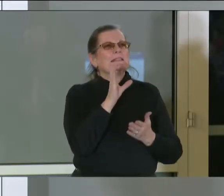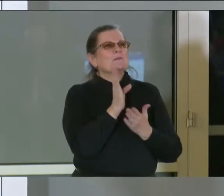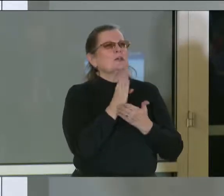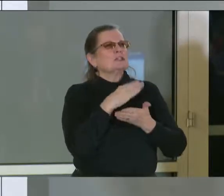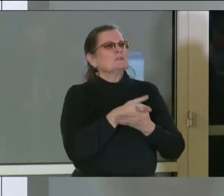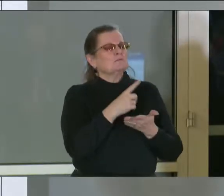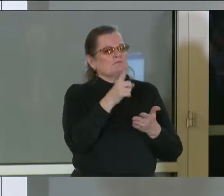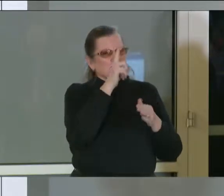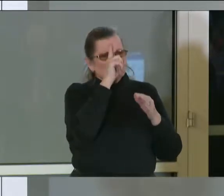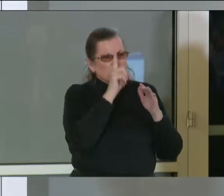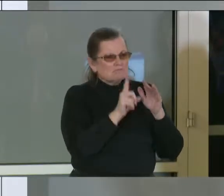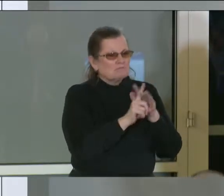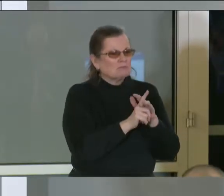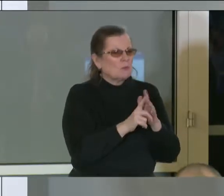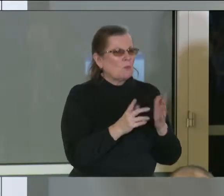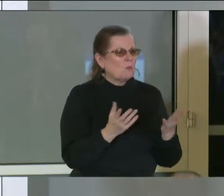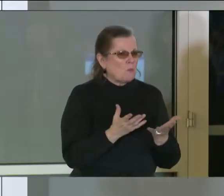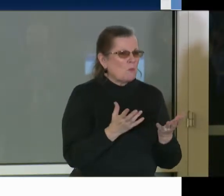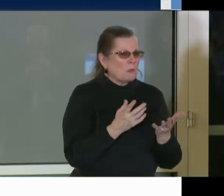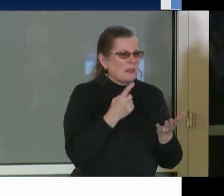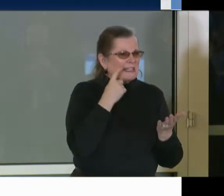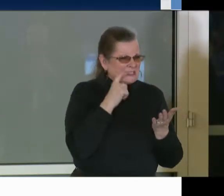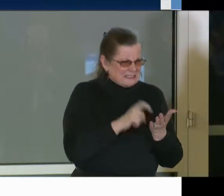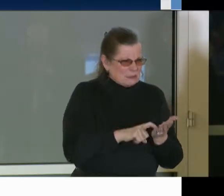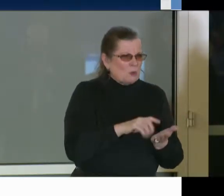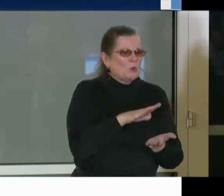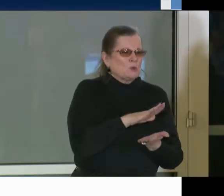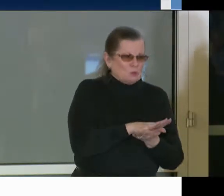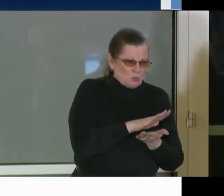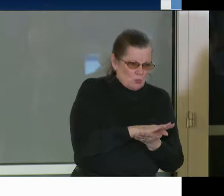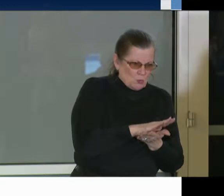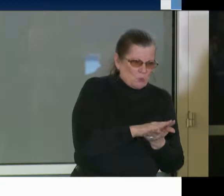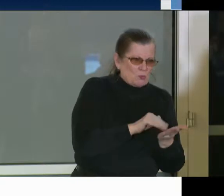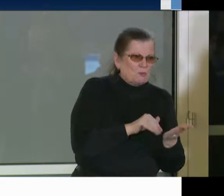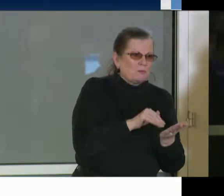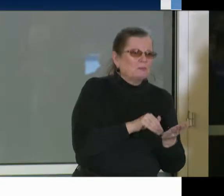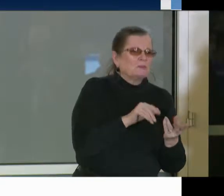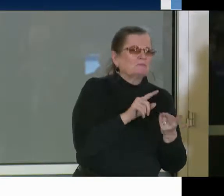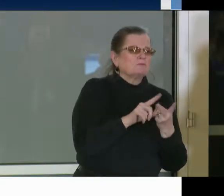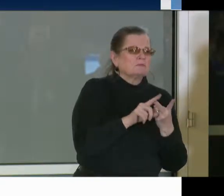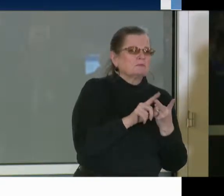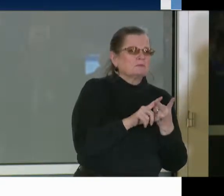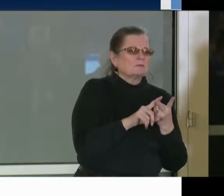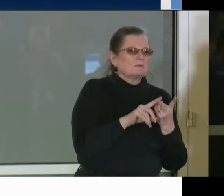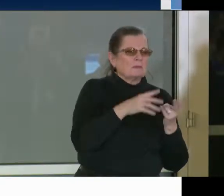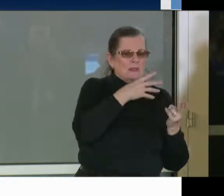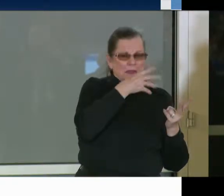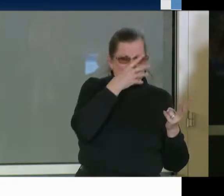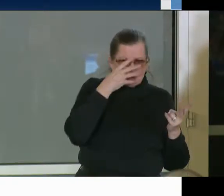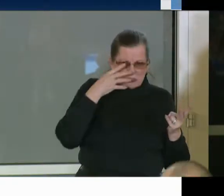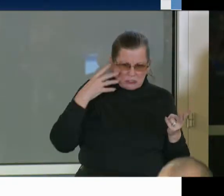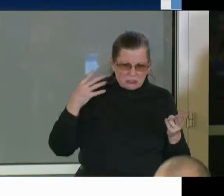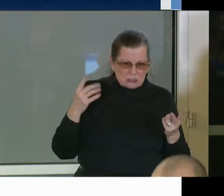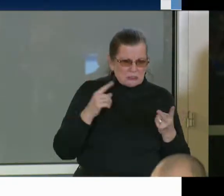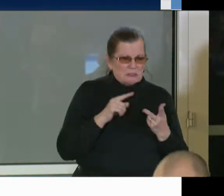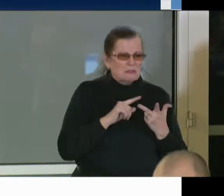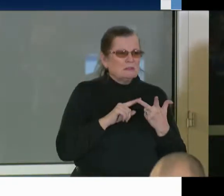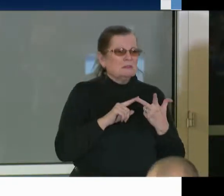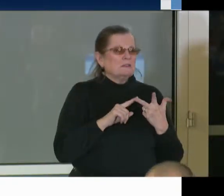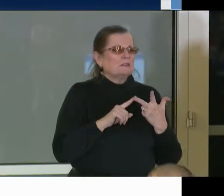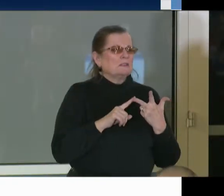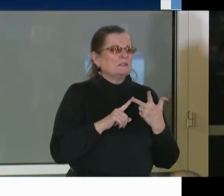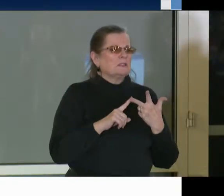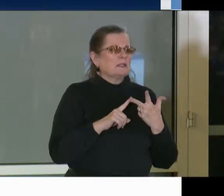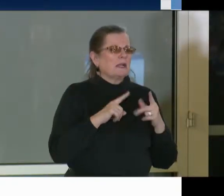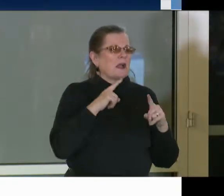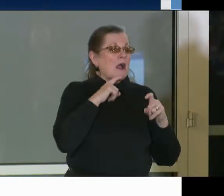We're seeing schools, seeing immigrants, complicated. I hope it'll be less complicated after this evening.